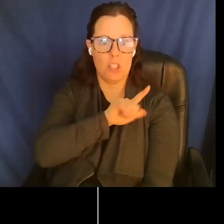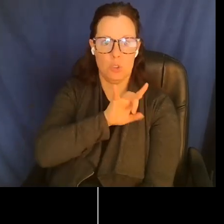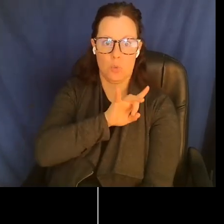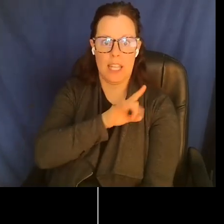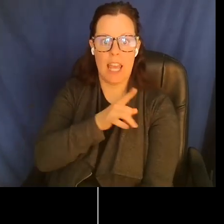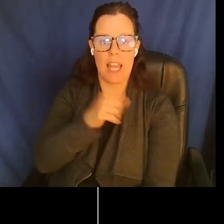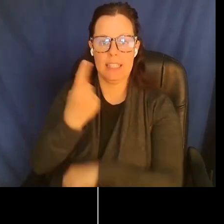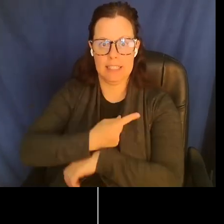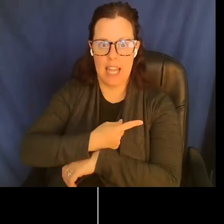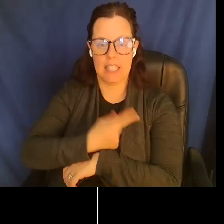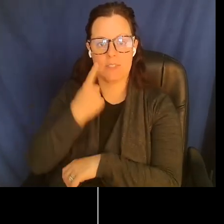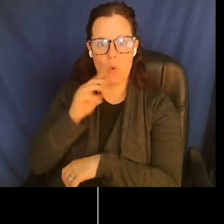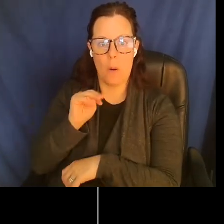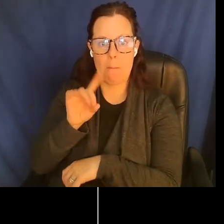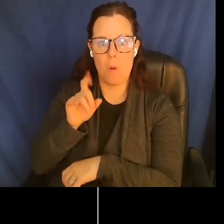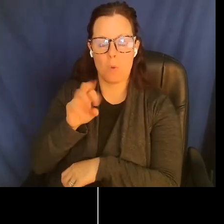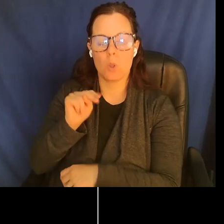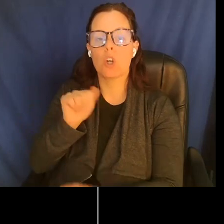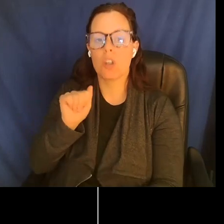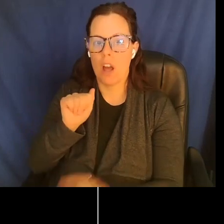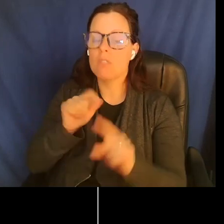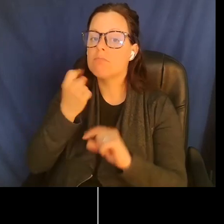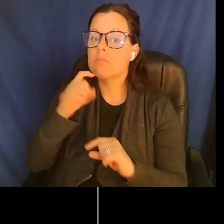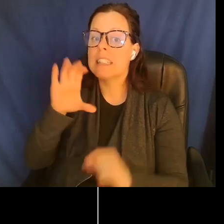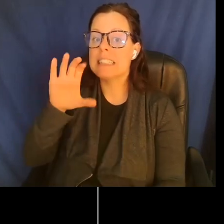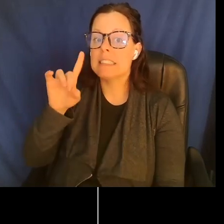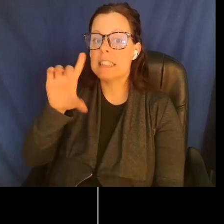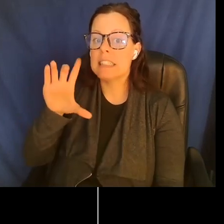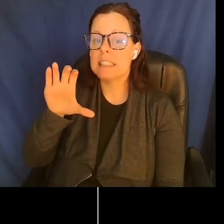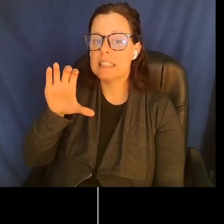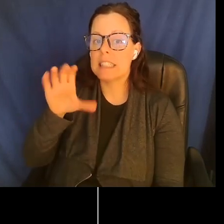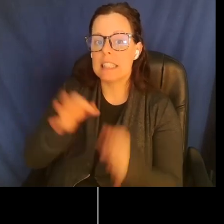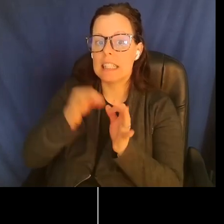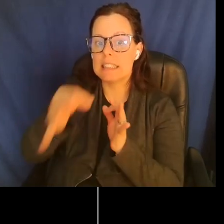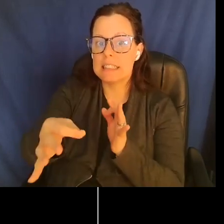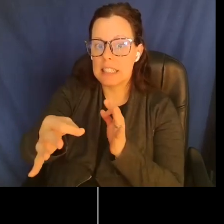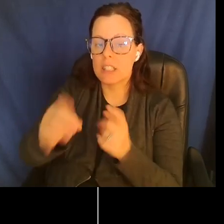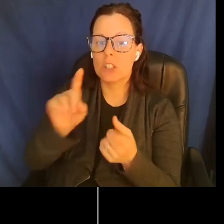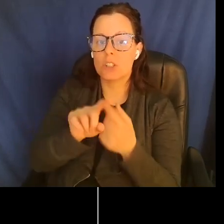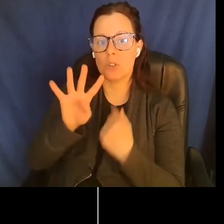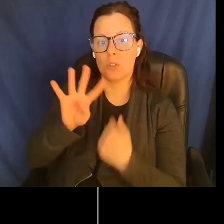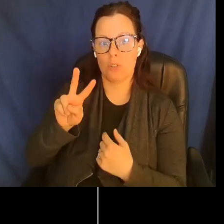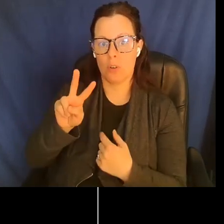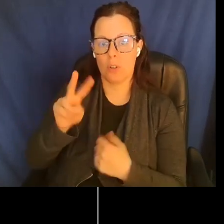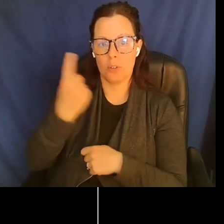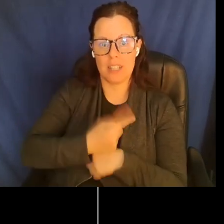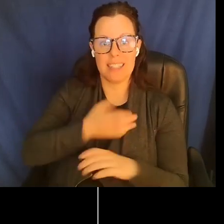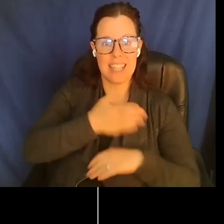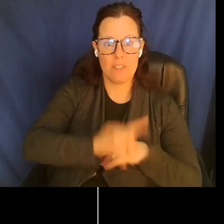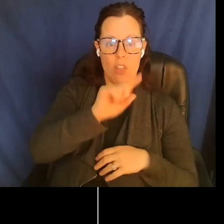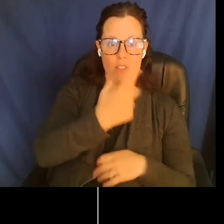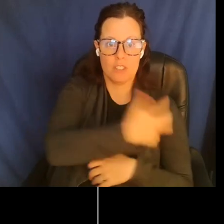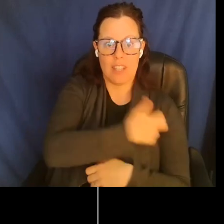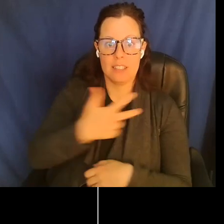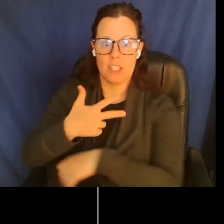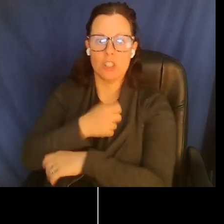Moderna. However, the CDC has extended that to 42 days from the first vaccination for either of